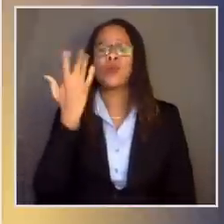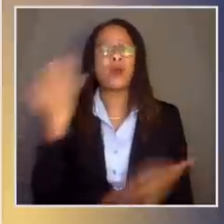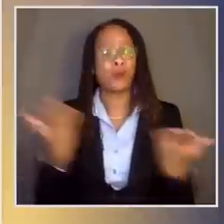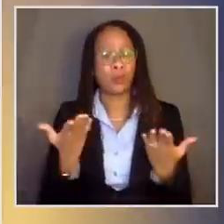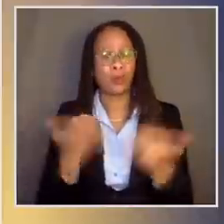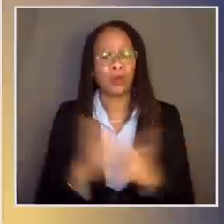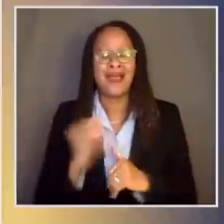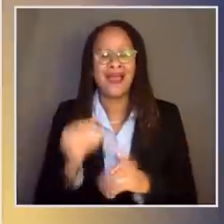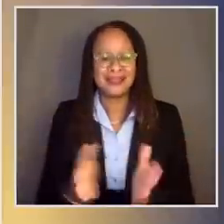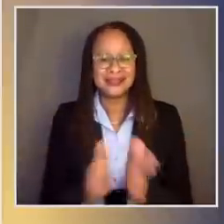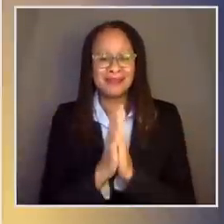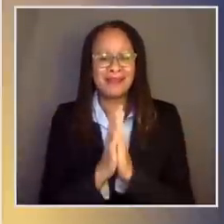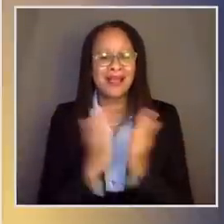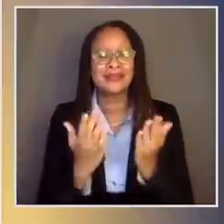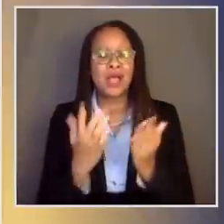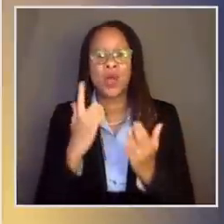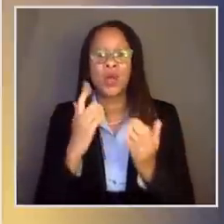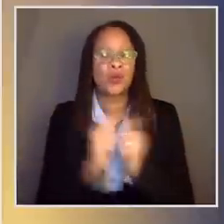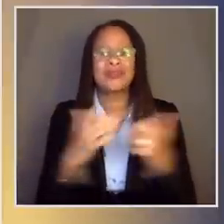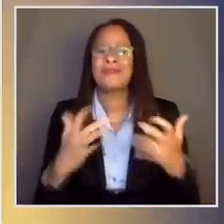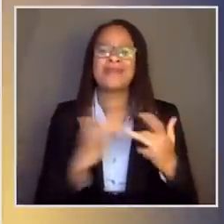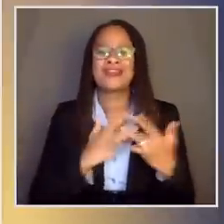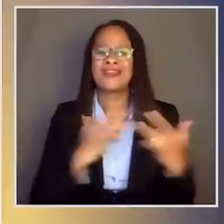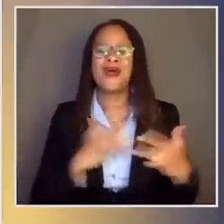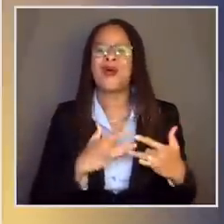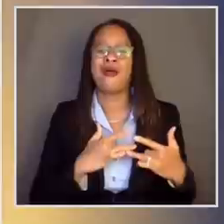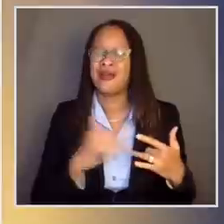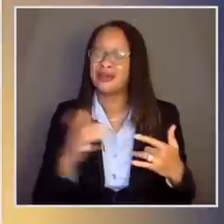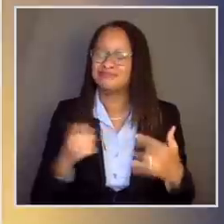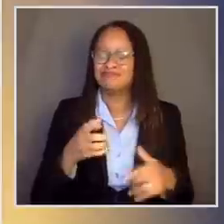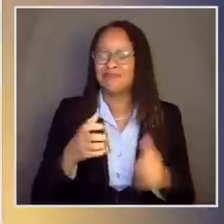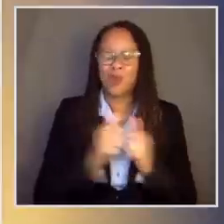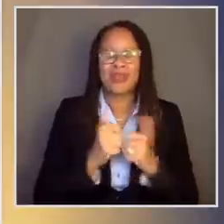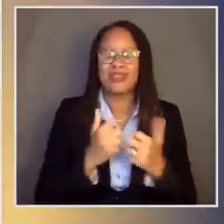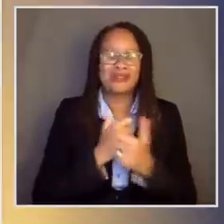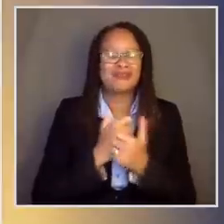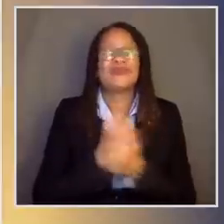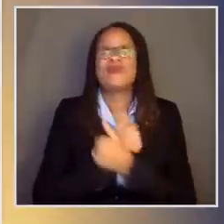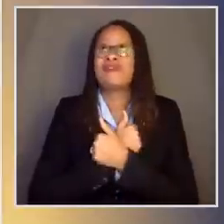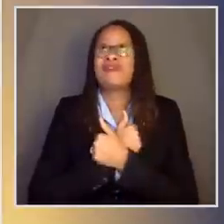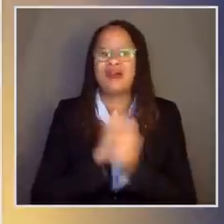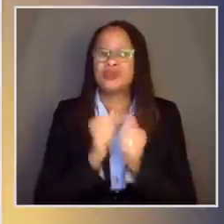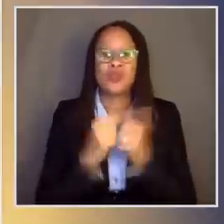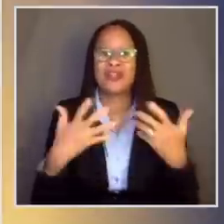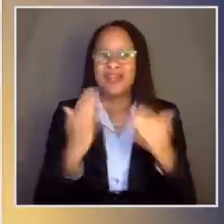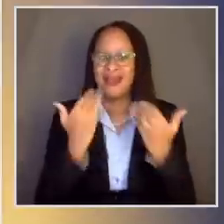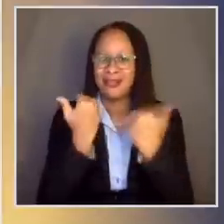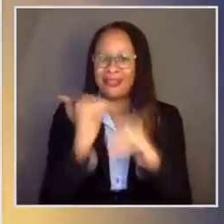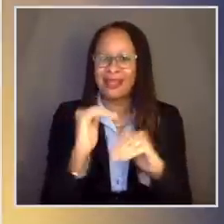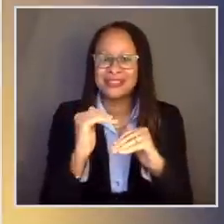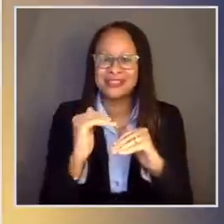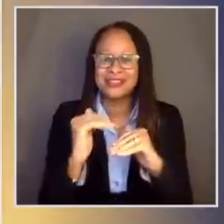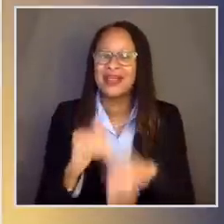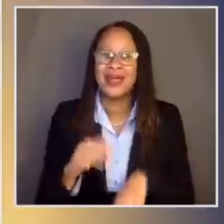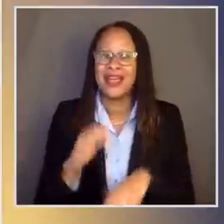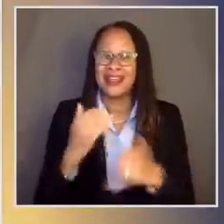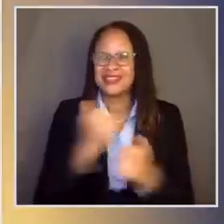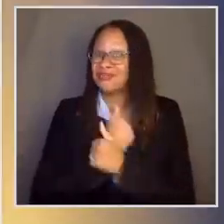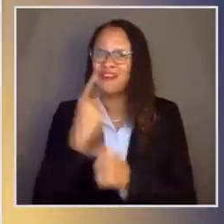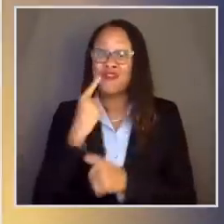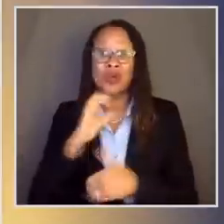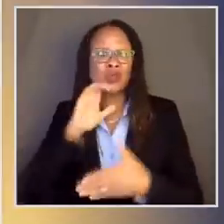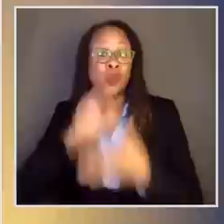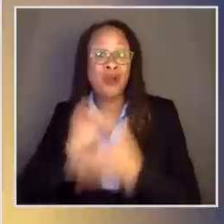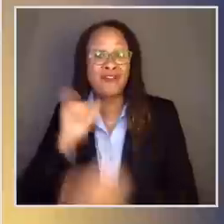man with a big heart who loves with abandon. It's his love for Jill, who will be an